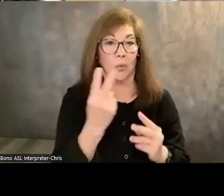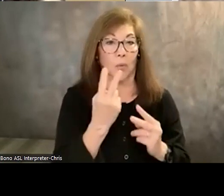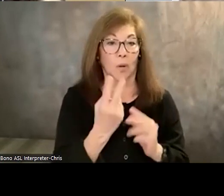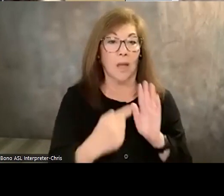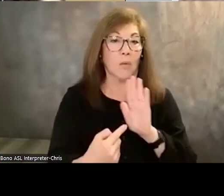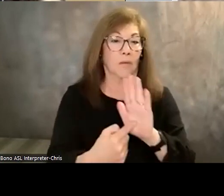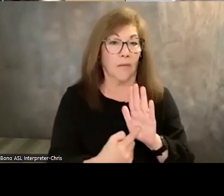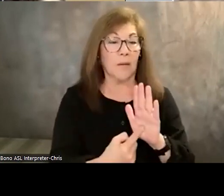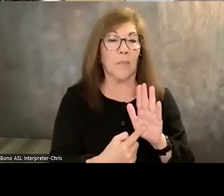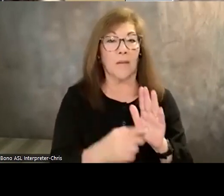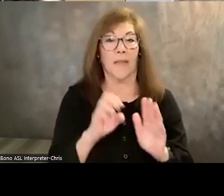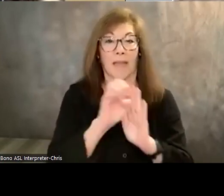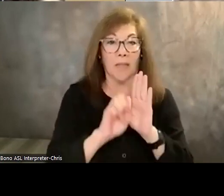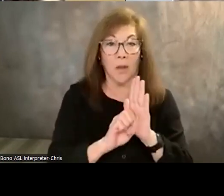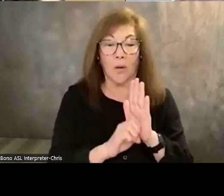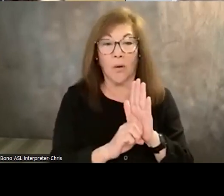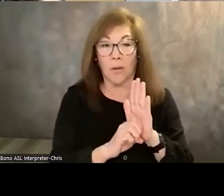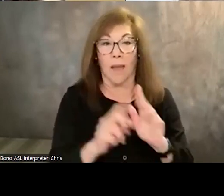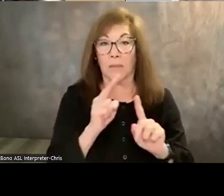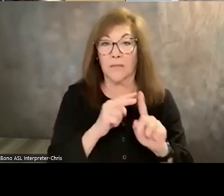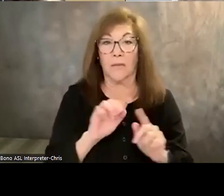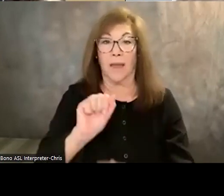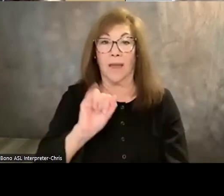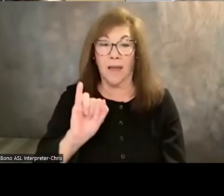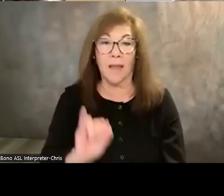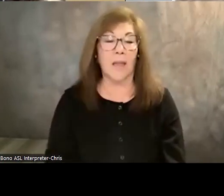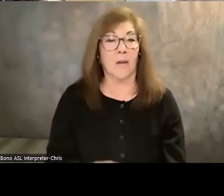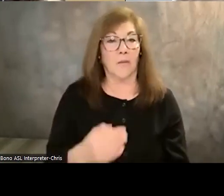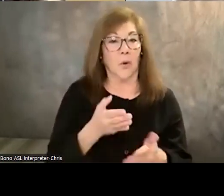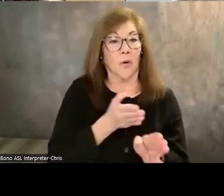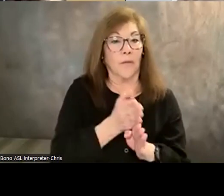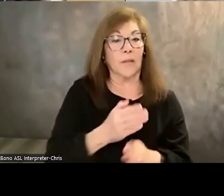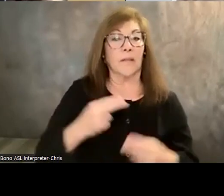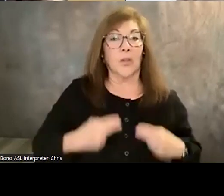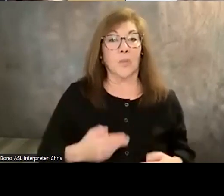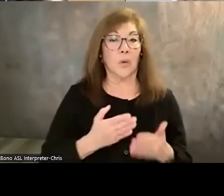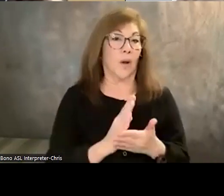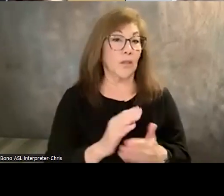ethical applications of AI for your field of human rights work?